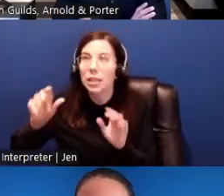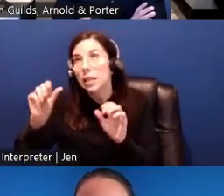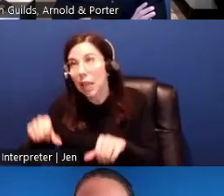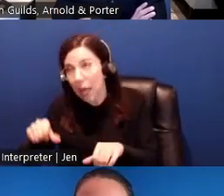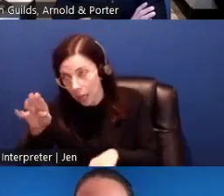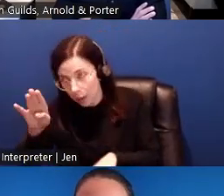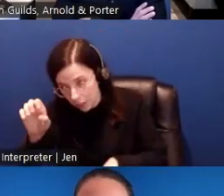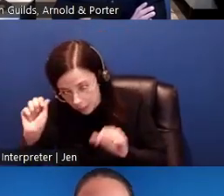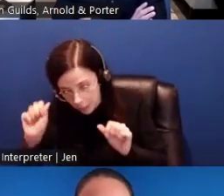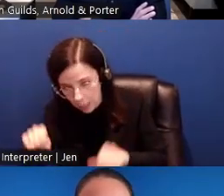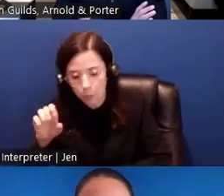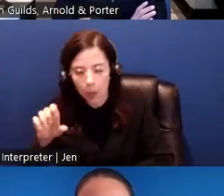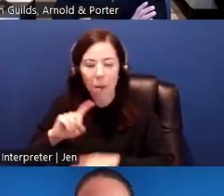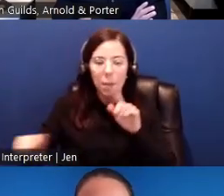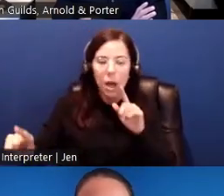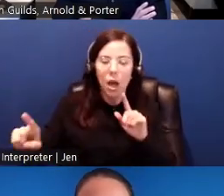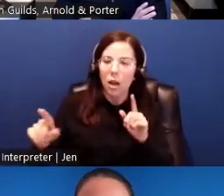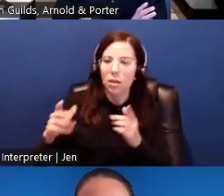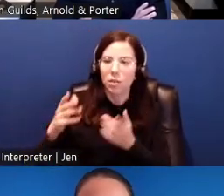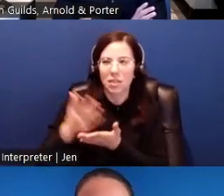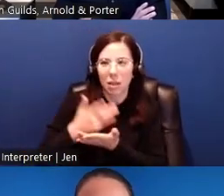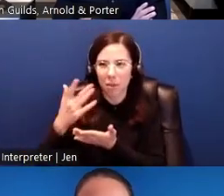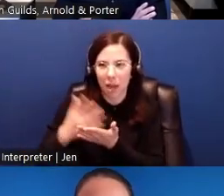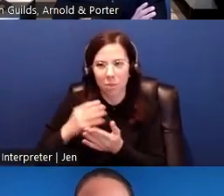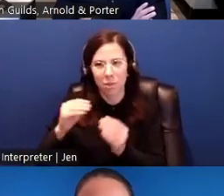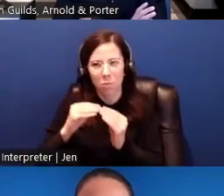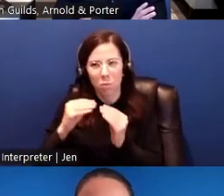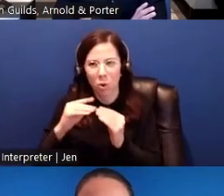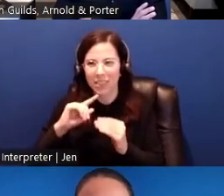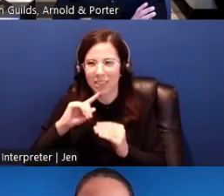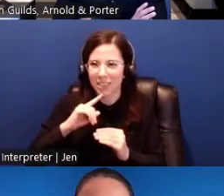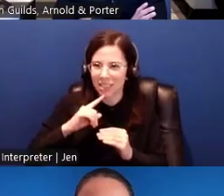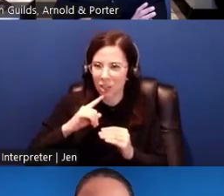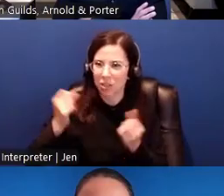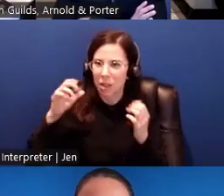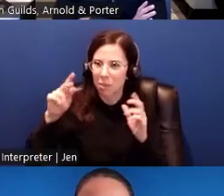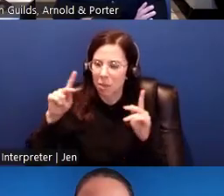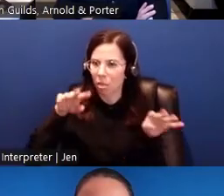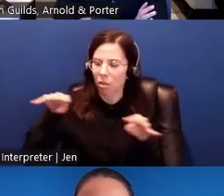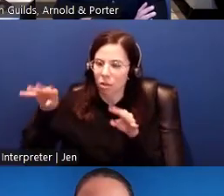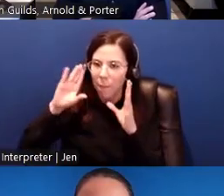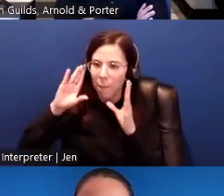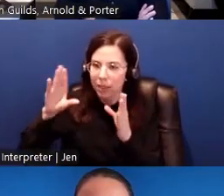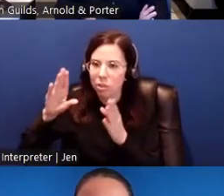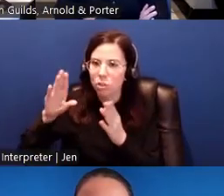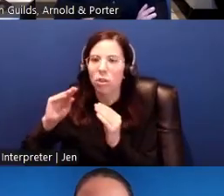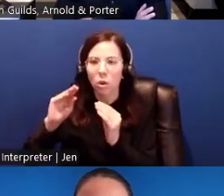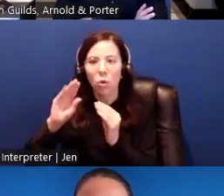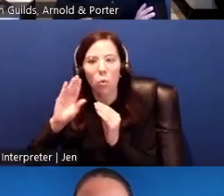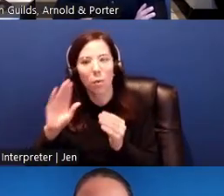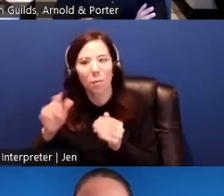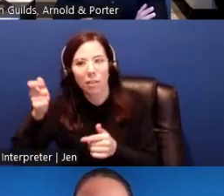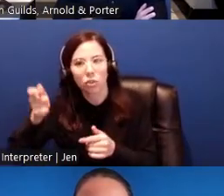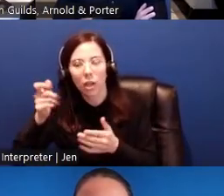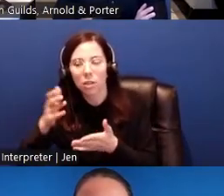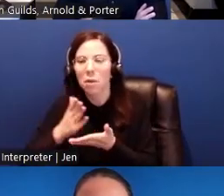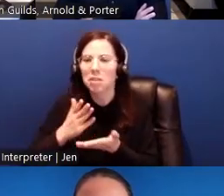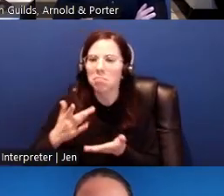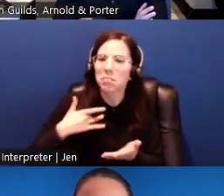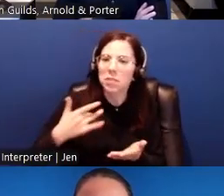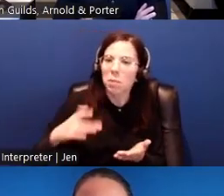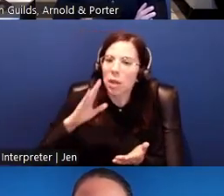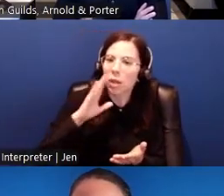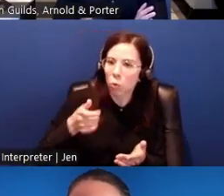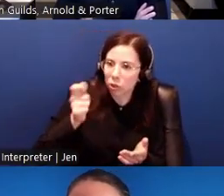have cases where high-profile cases where the preliminary hearing officer was a judge. But generally, they are a staff judge advocate, an